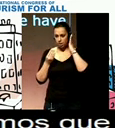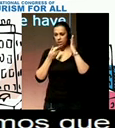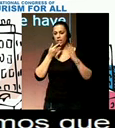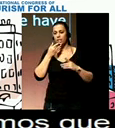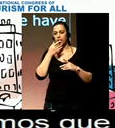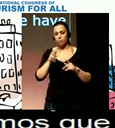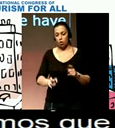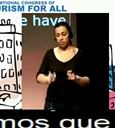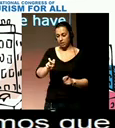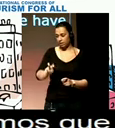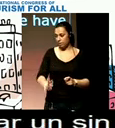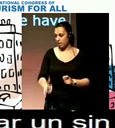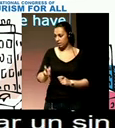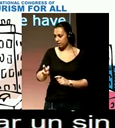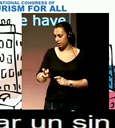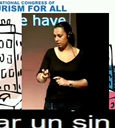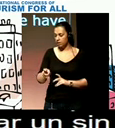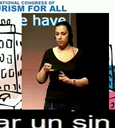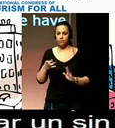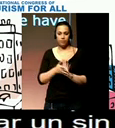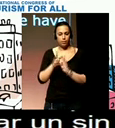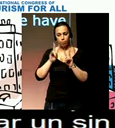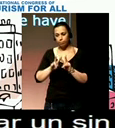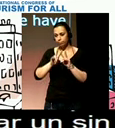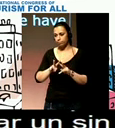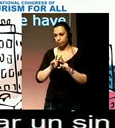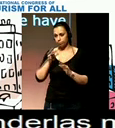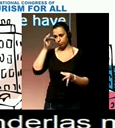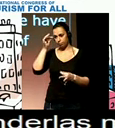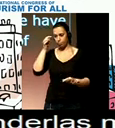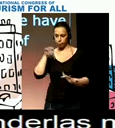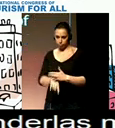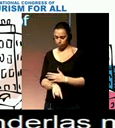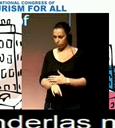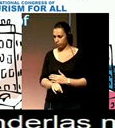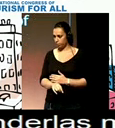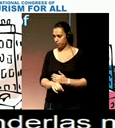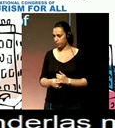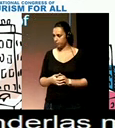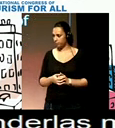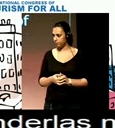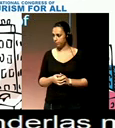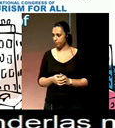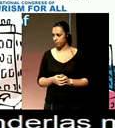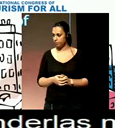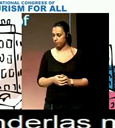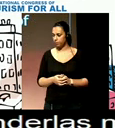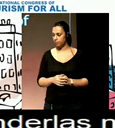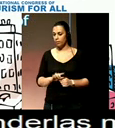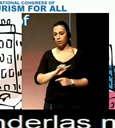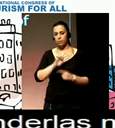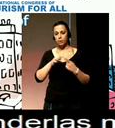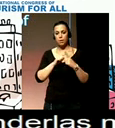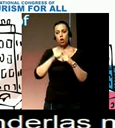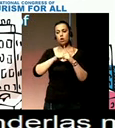In the case of slopes, we have to study them in